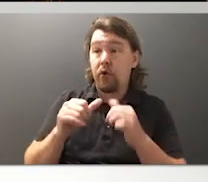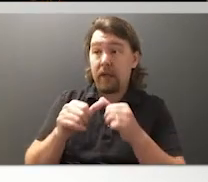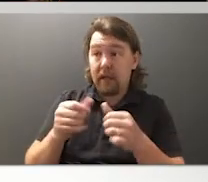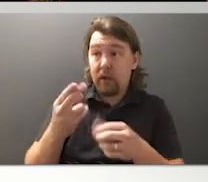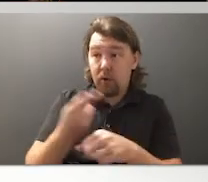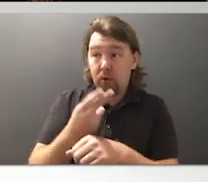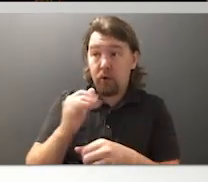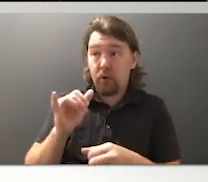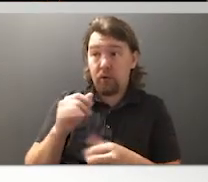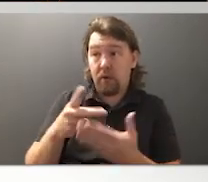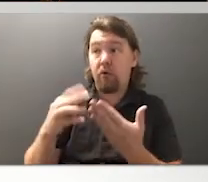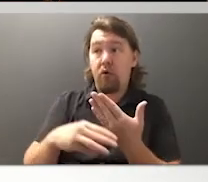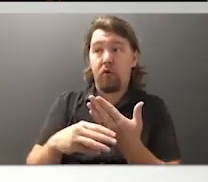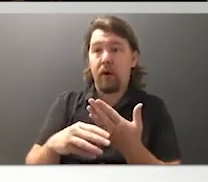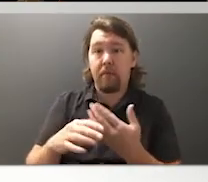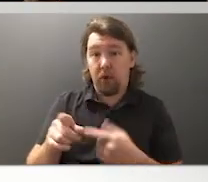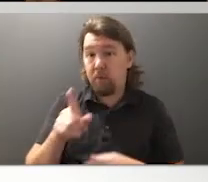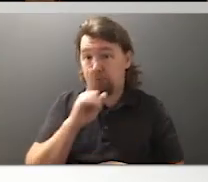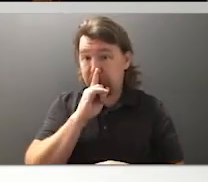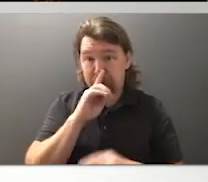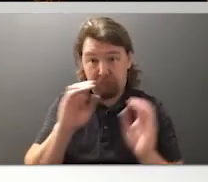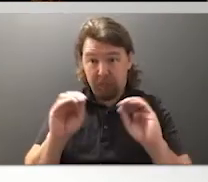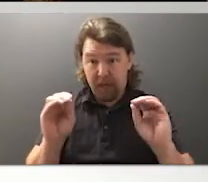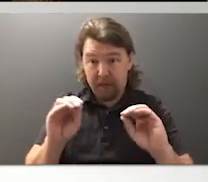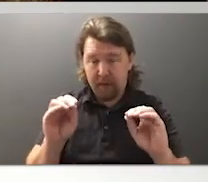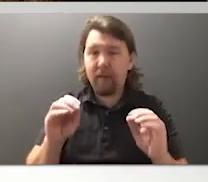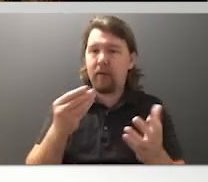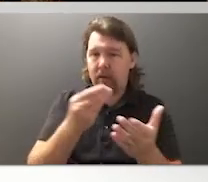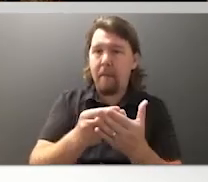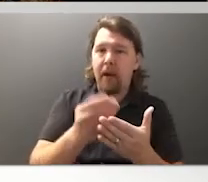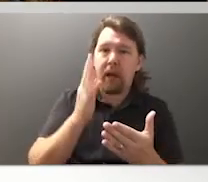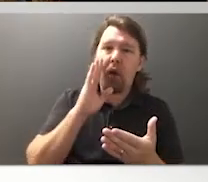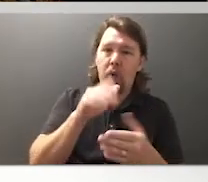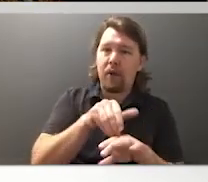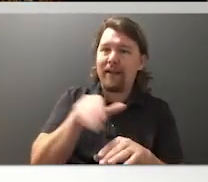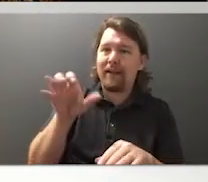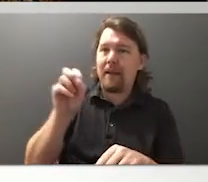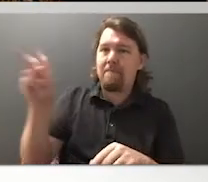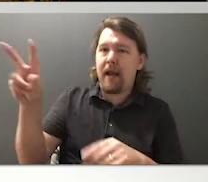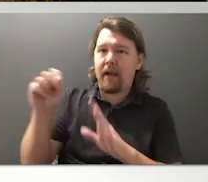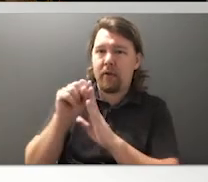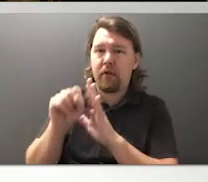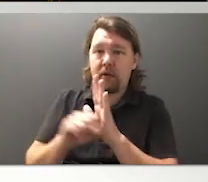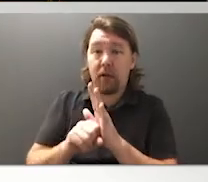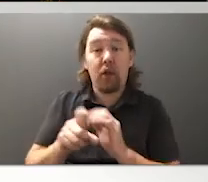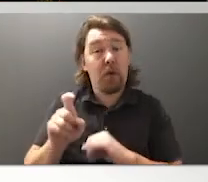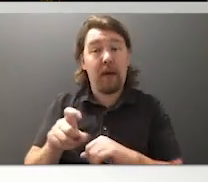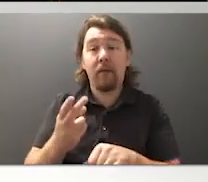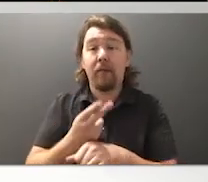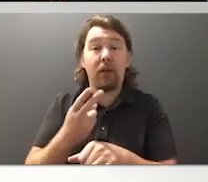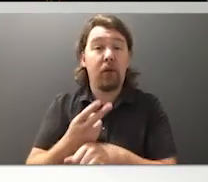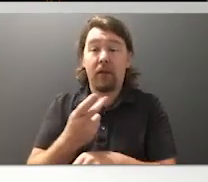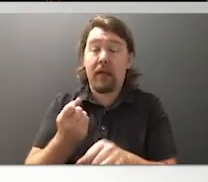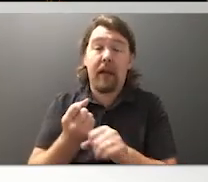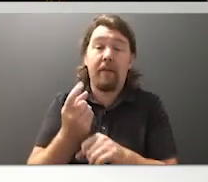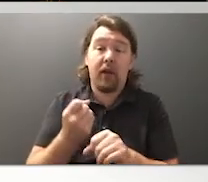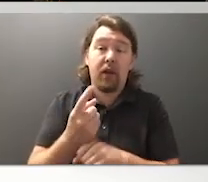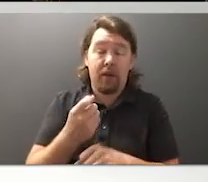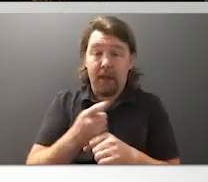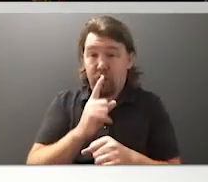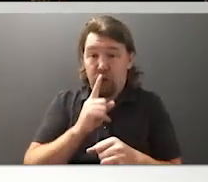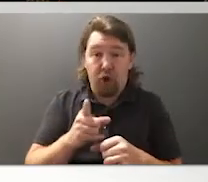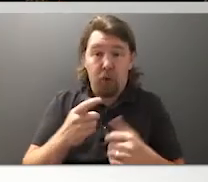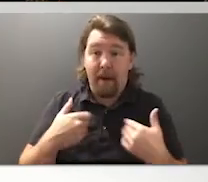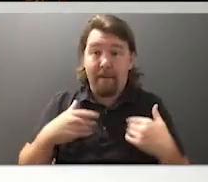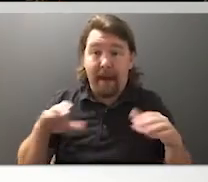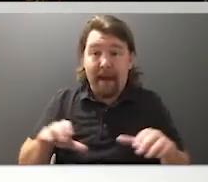state. So that's the thing. You need to be using them on a yearly basis. Make sure there's activity in your account and continue to say,